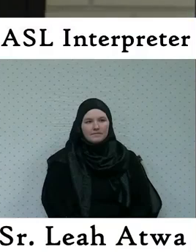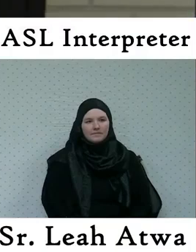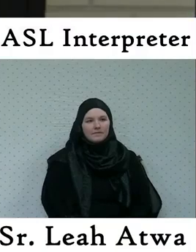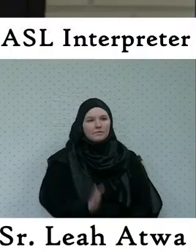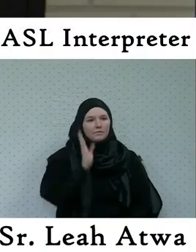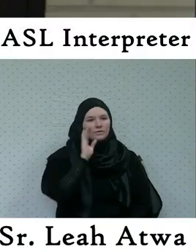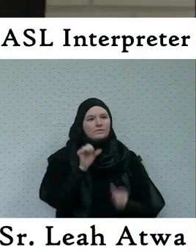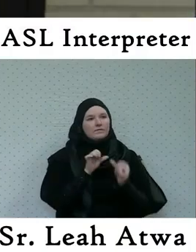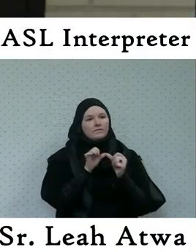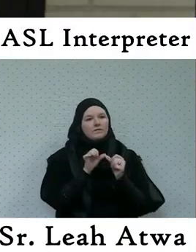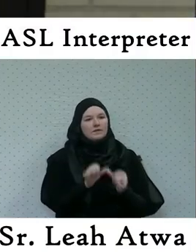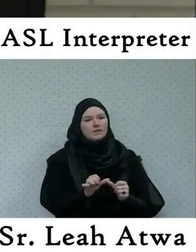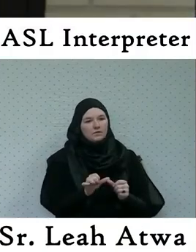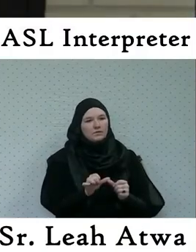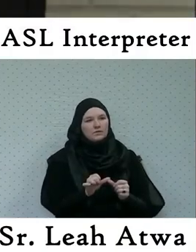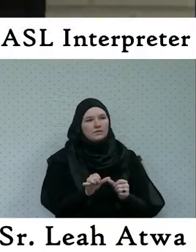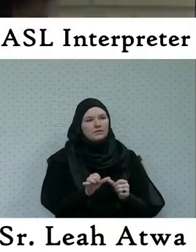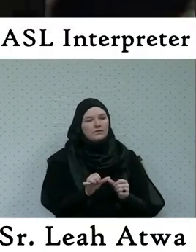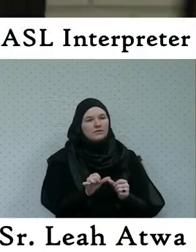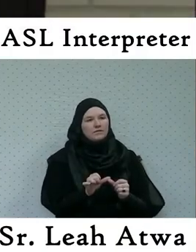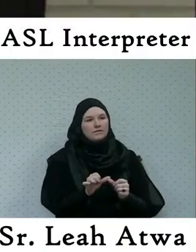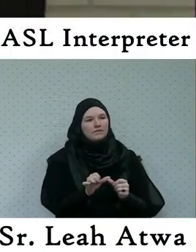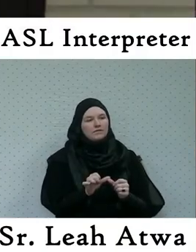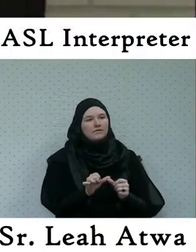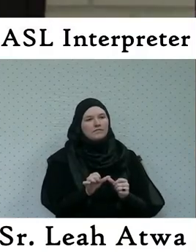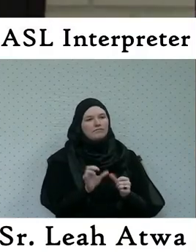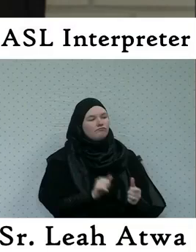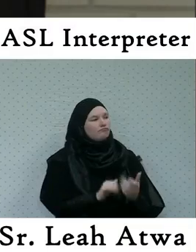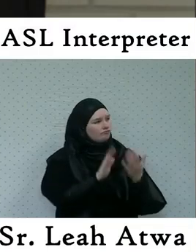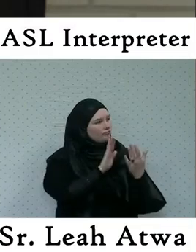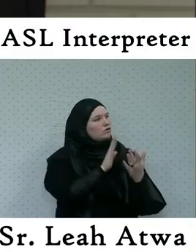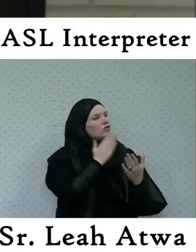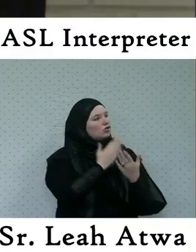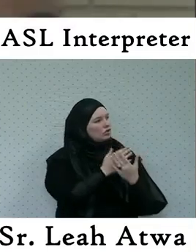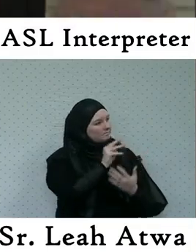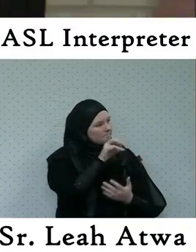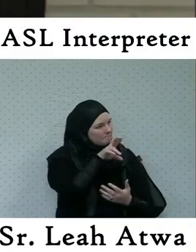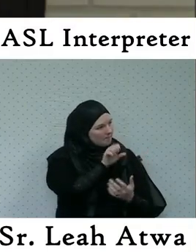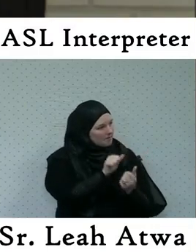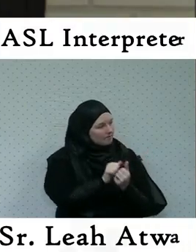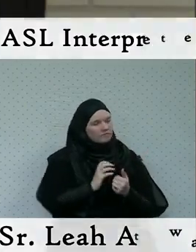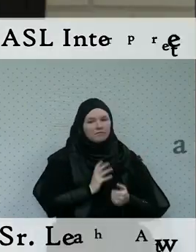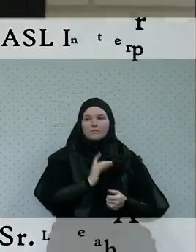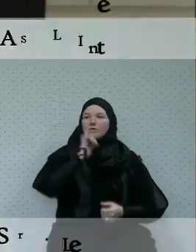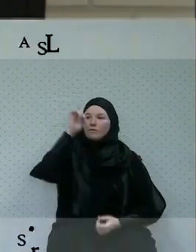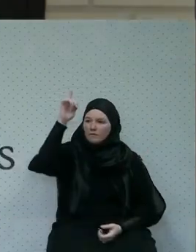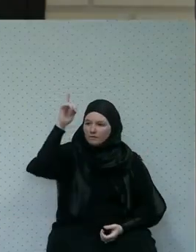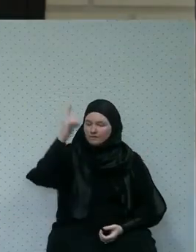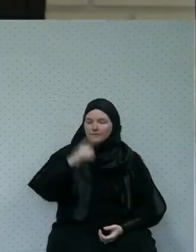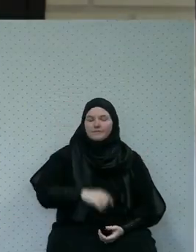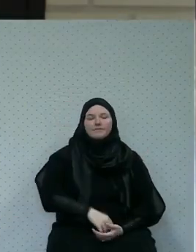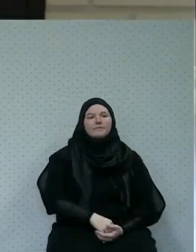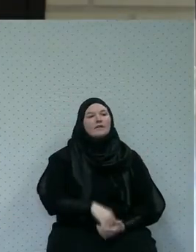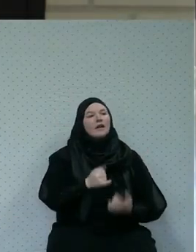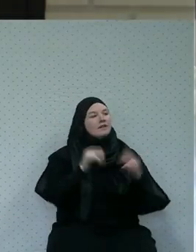We're continuing to tackle the issue of good manners with Allah subhanahu wa ta'ala. And the subtitle today